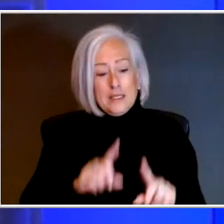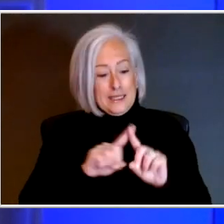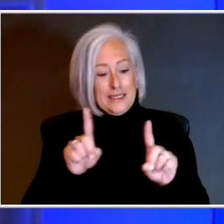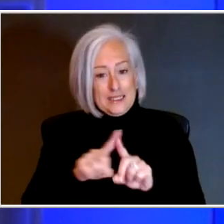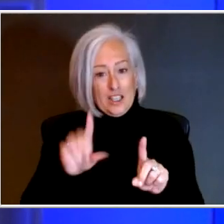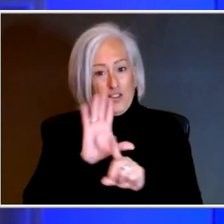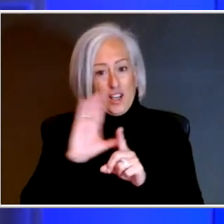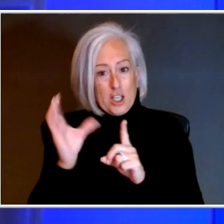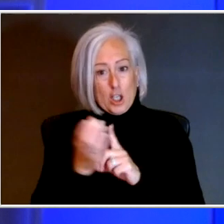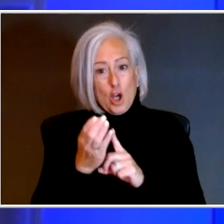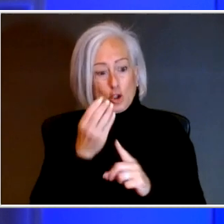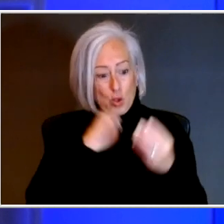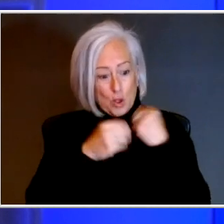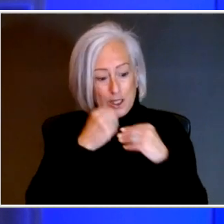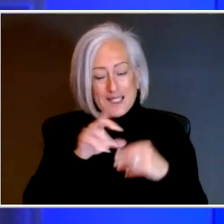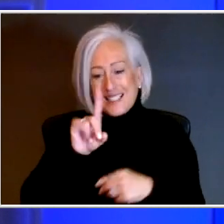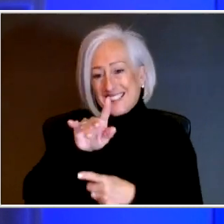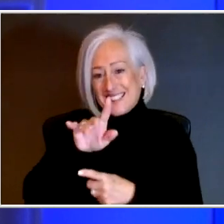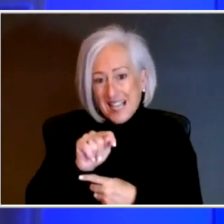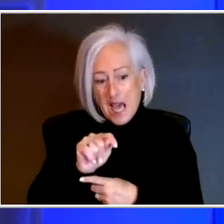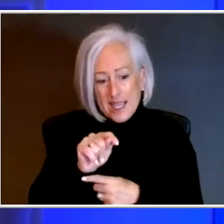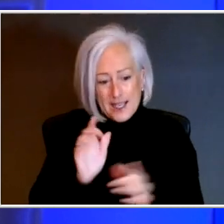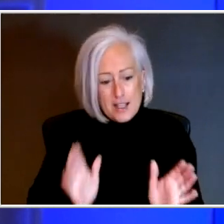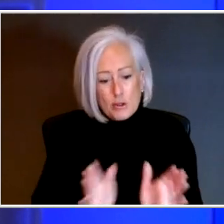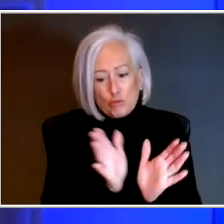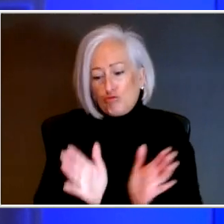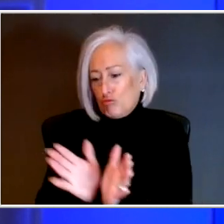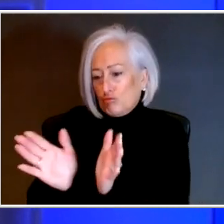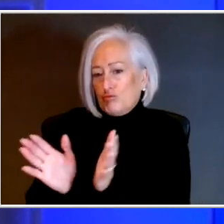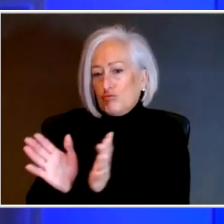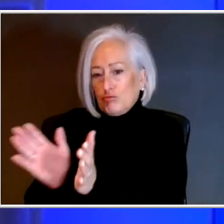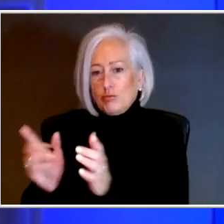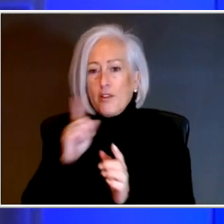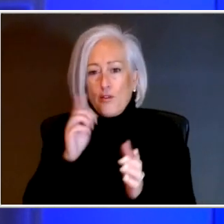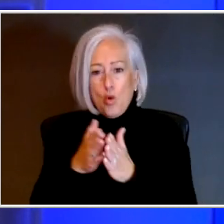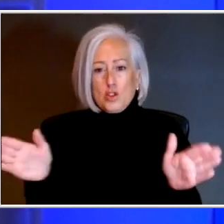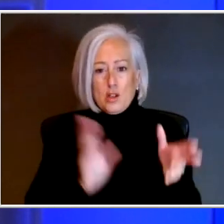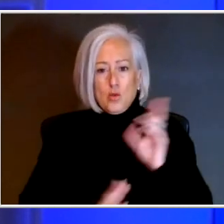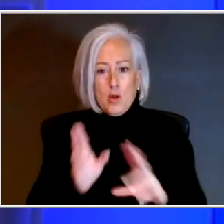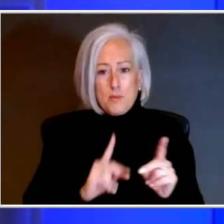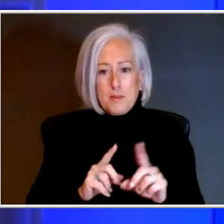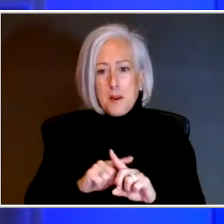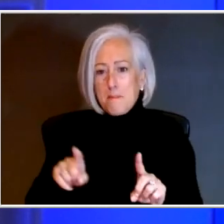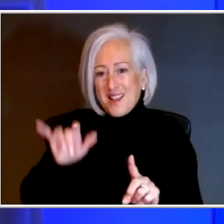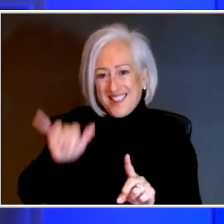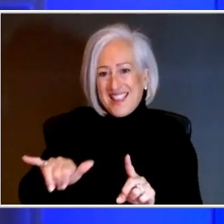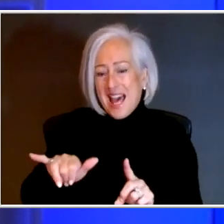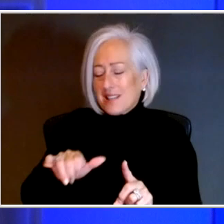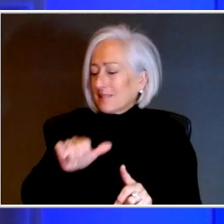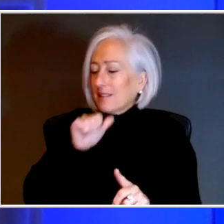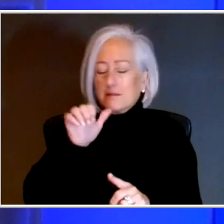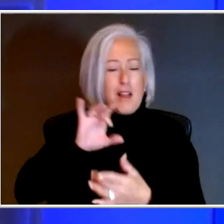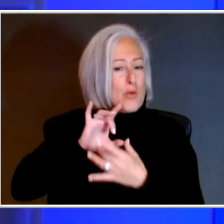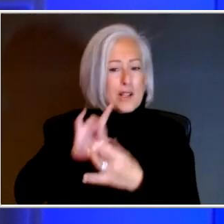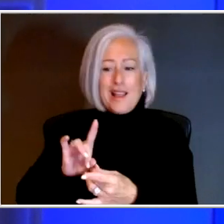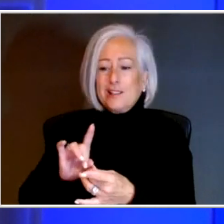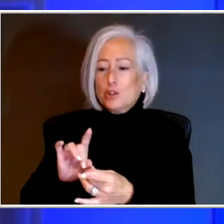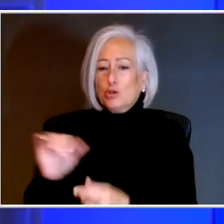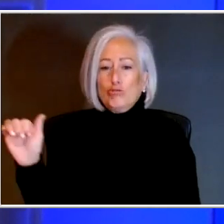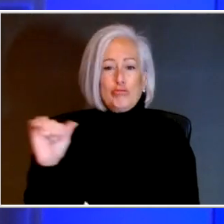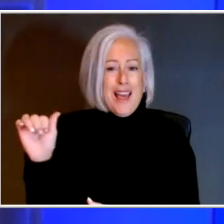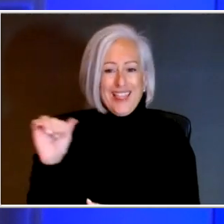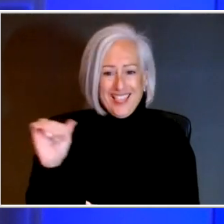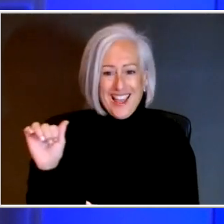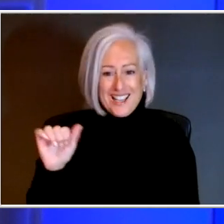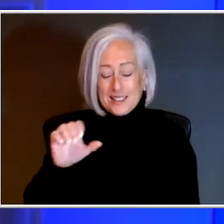been pushed for general population, these types of dietary practices really don't have a role in athletics. So Sarah will speak more on that,